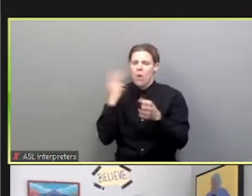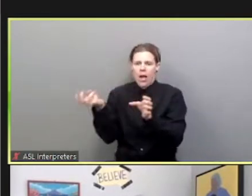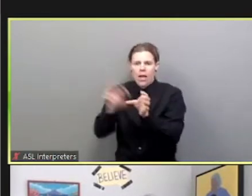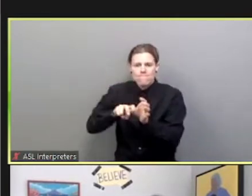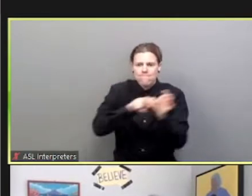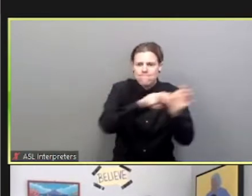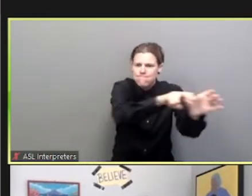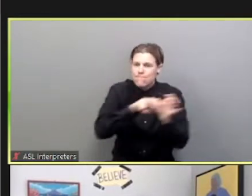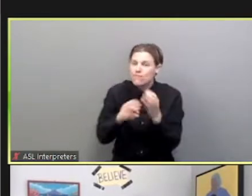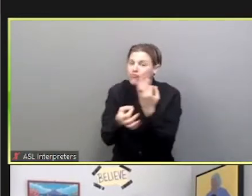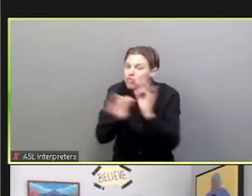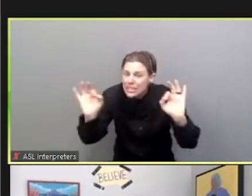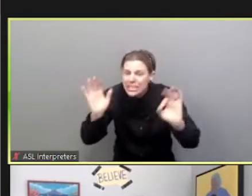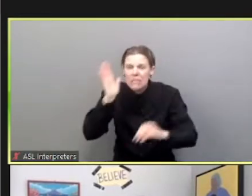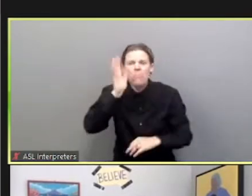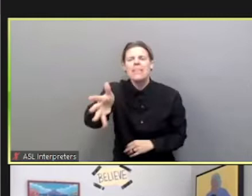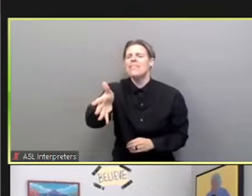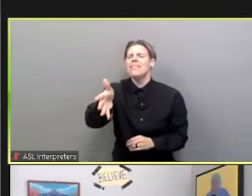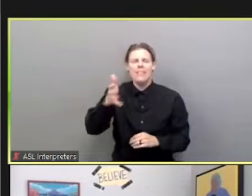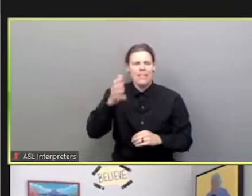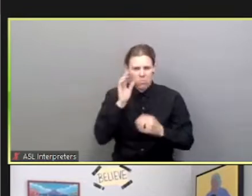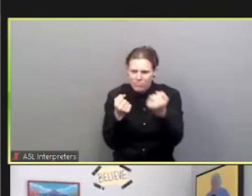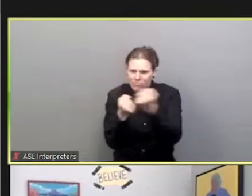right now. Next slide.